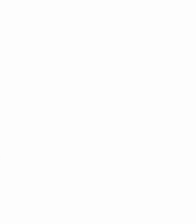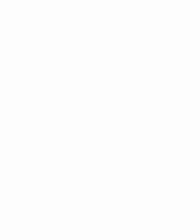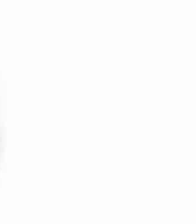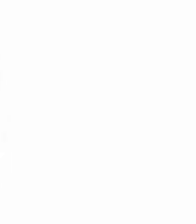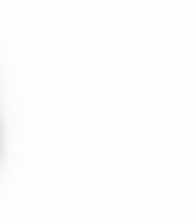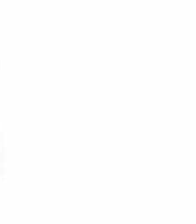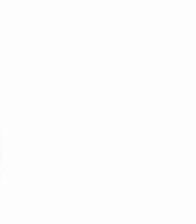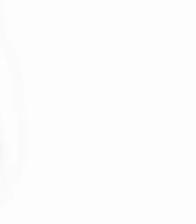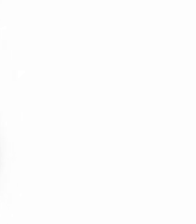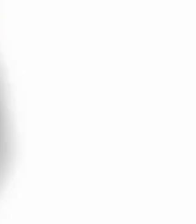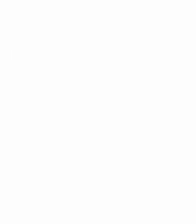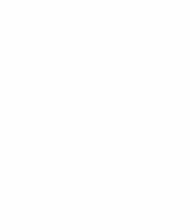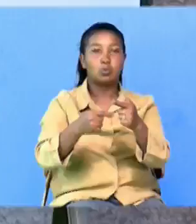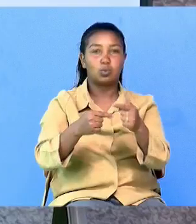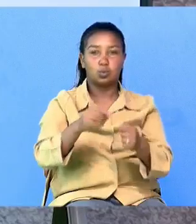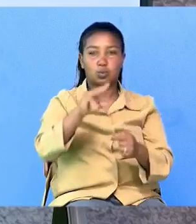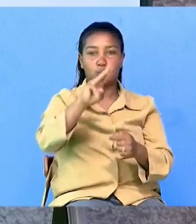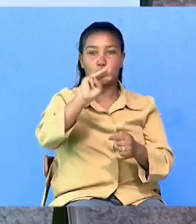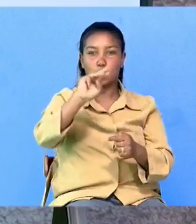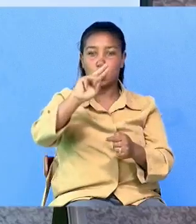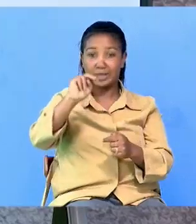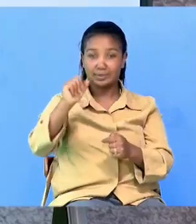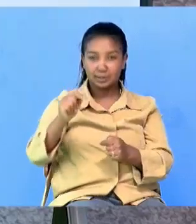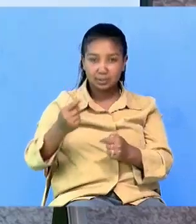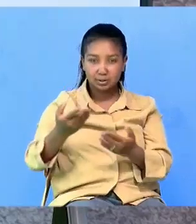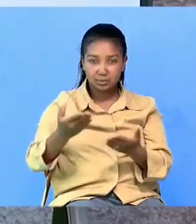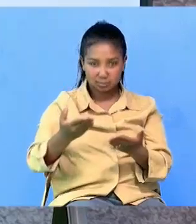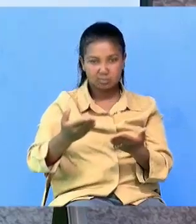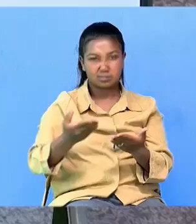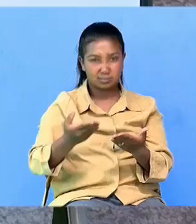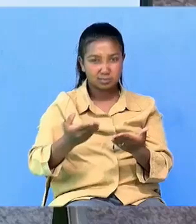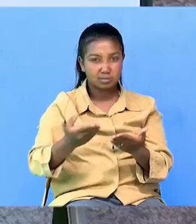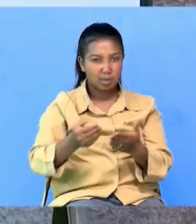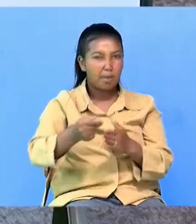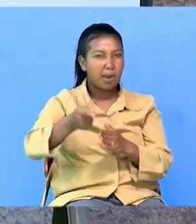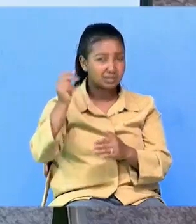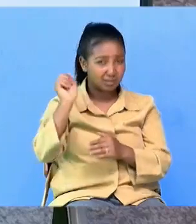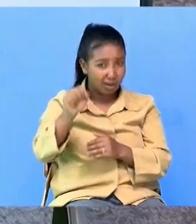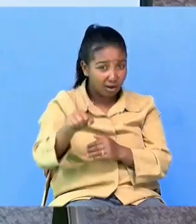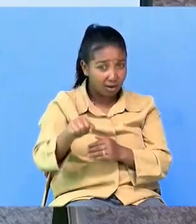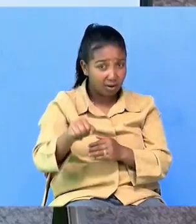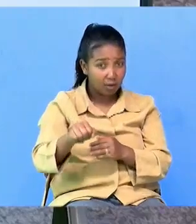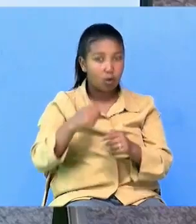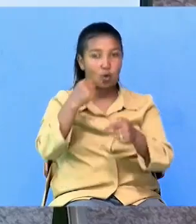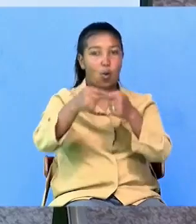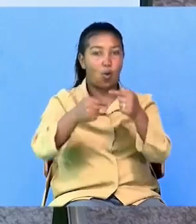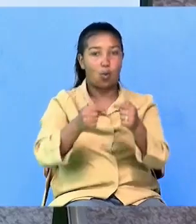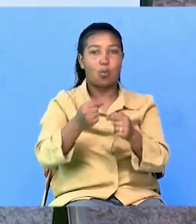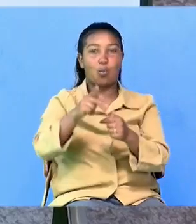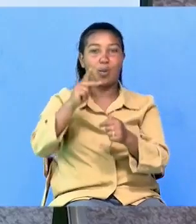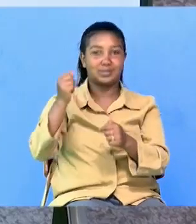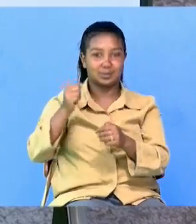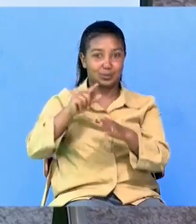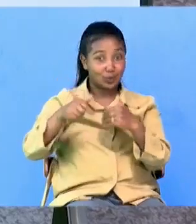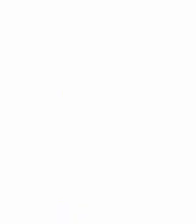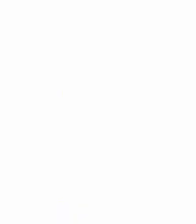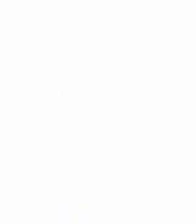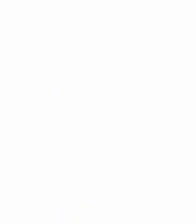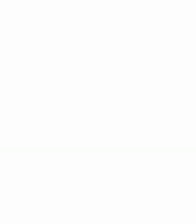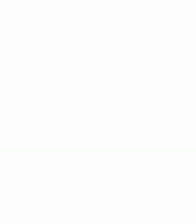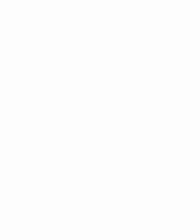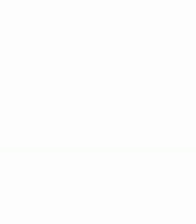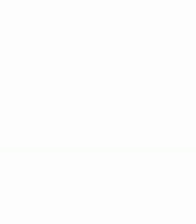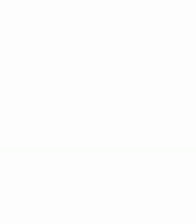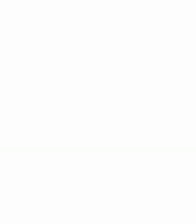shopping. Good. See? Went is a past form of what is go. Therefore, it's